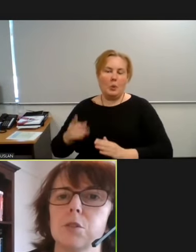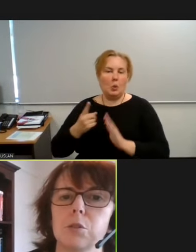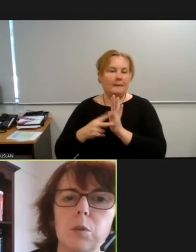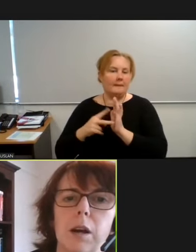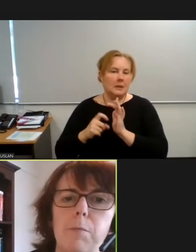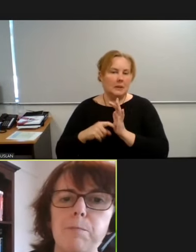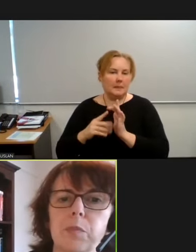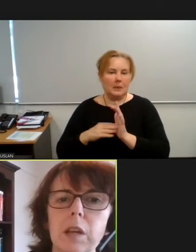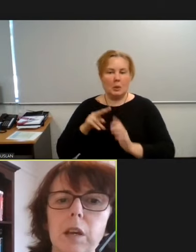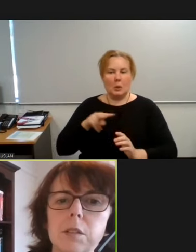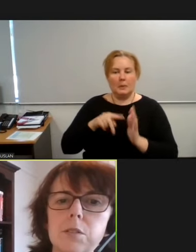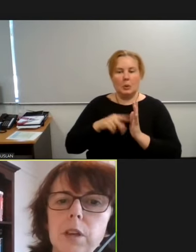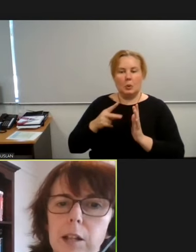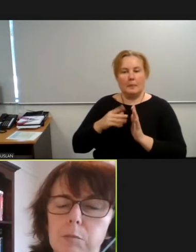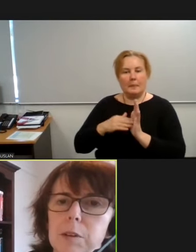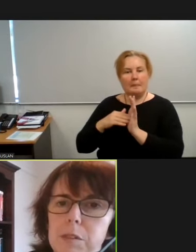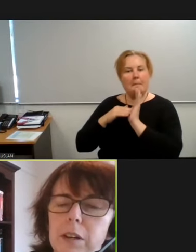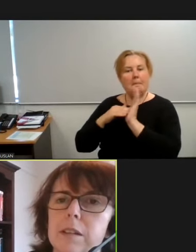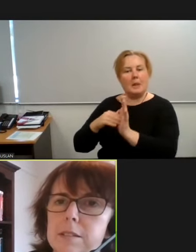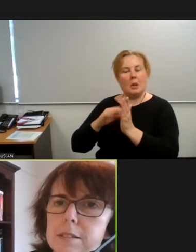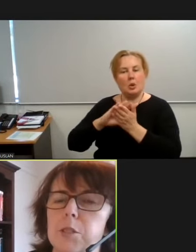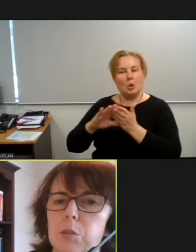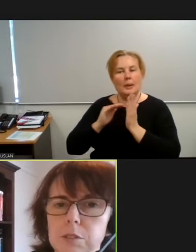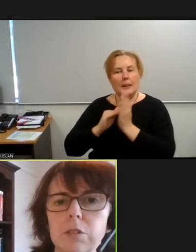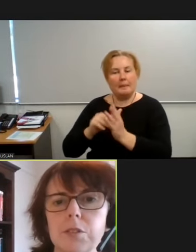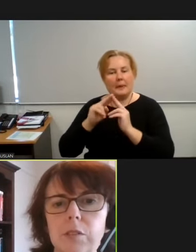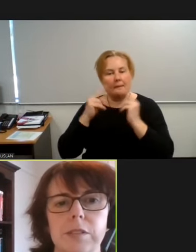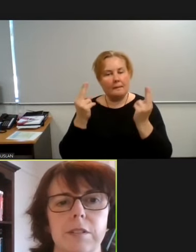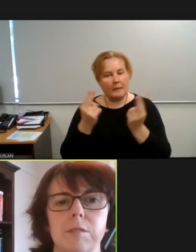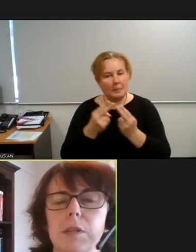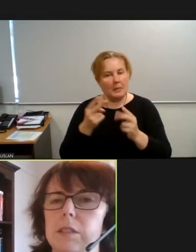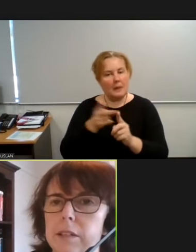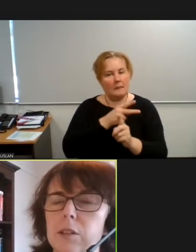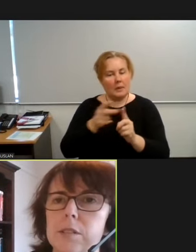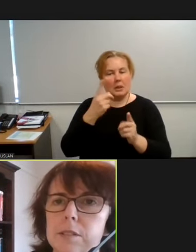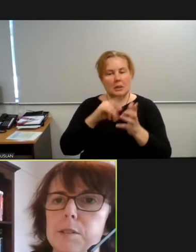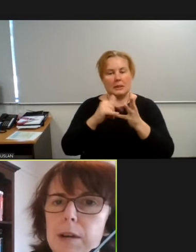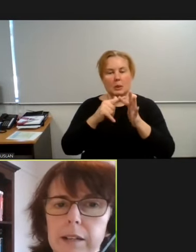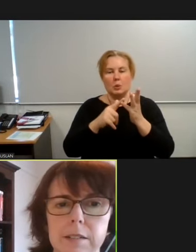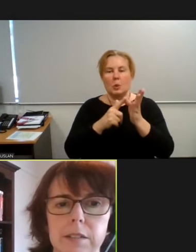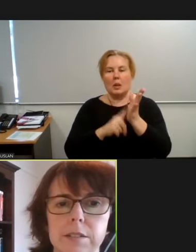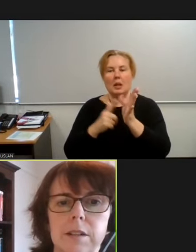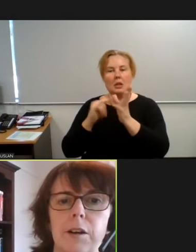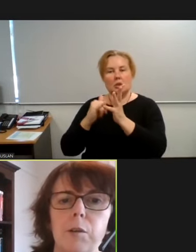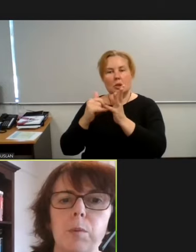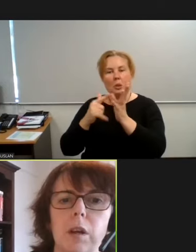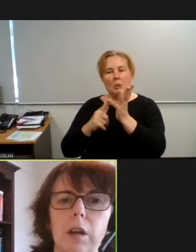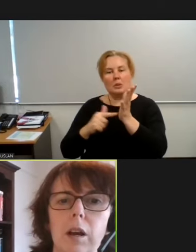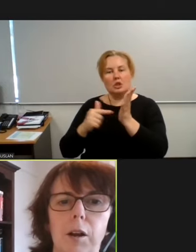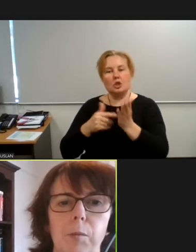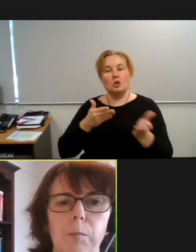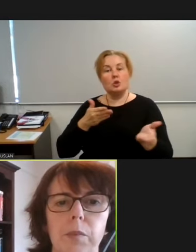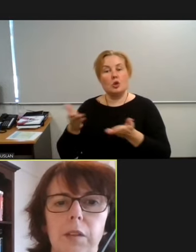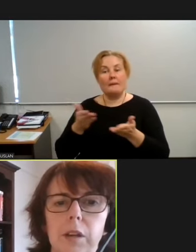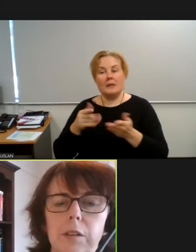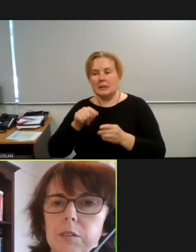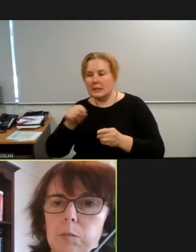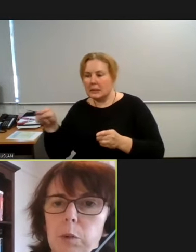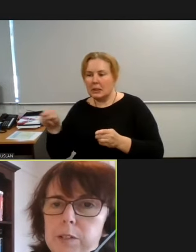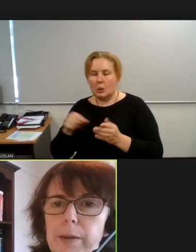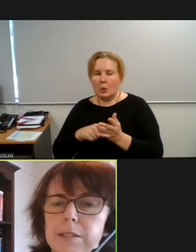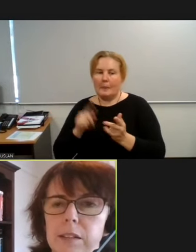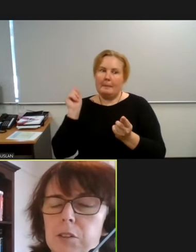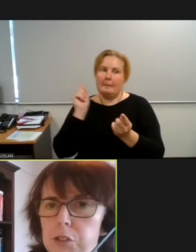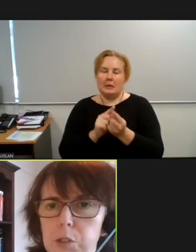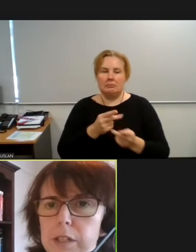million to help family violence and sexual assault services meet the increase in demand at this time. And